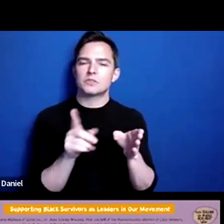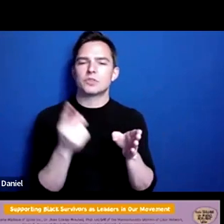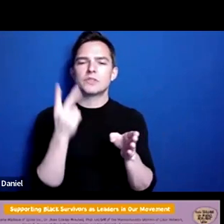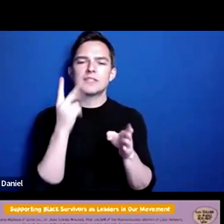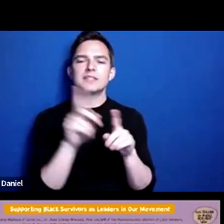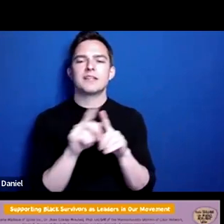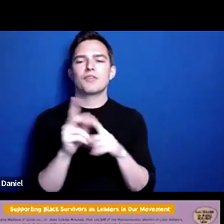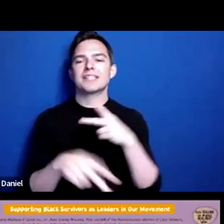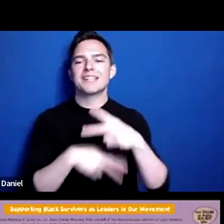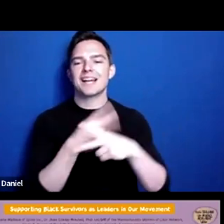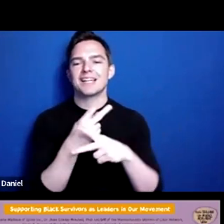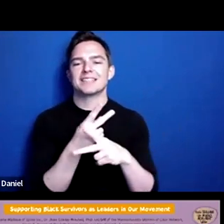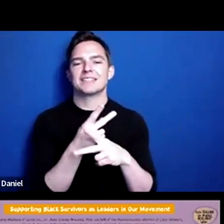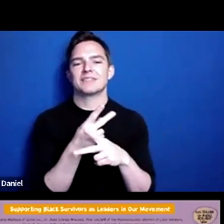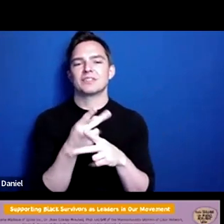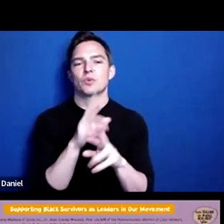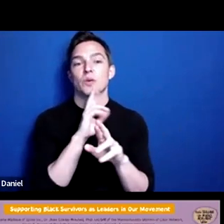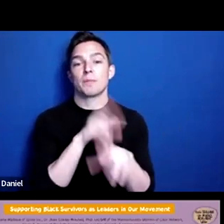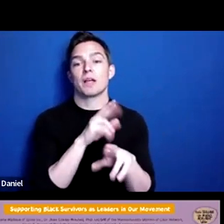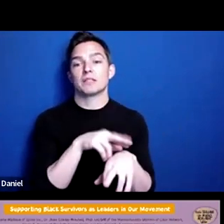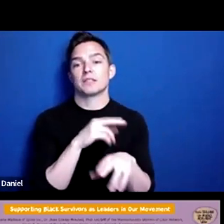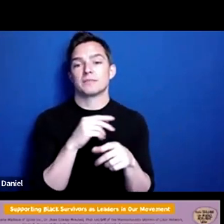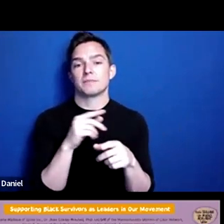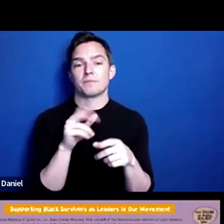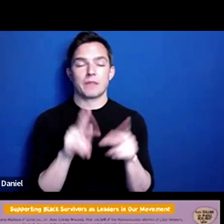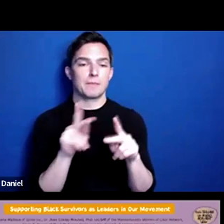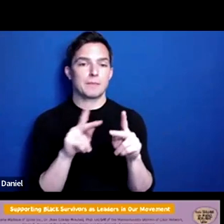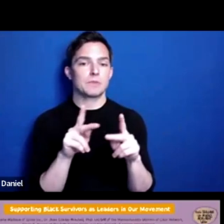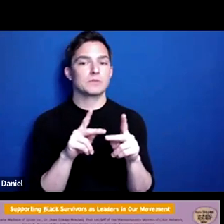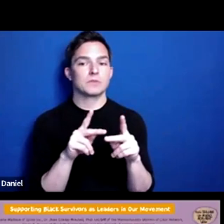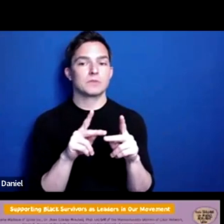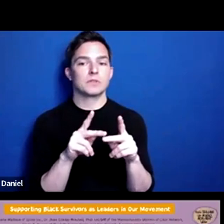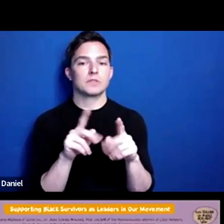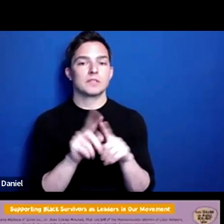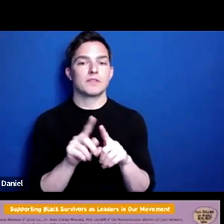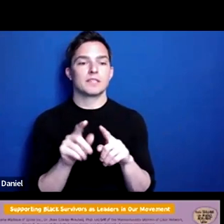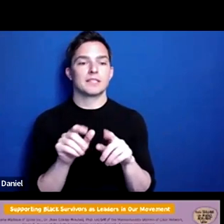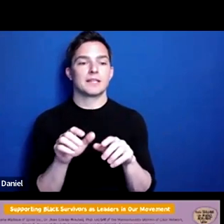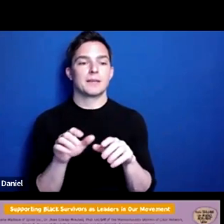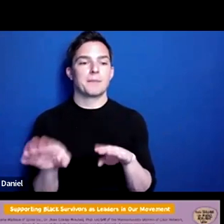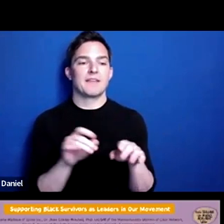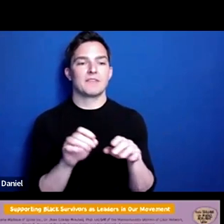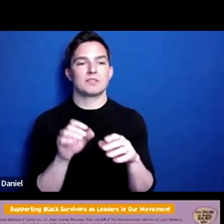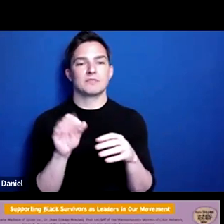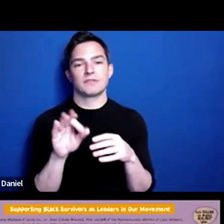different types of like responses to people's acts of harm.